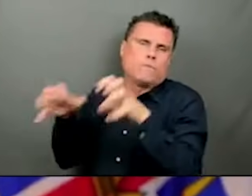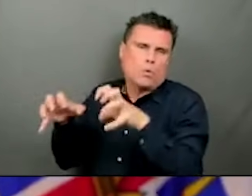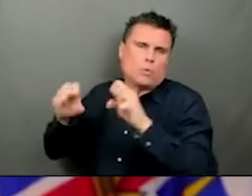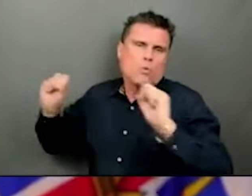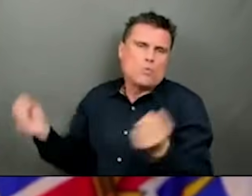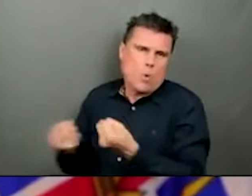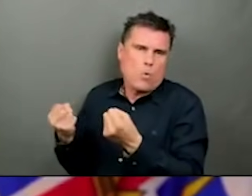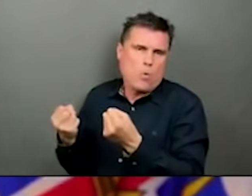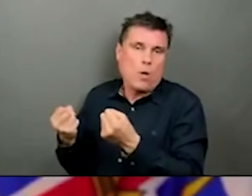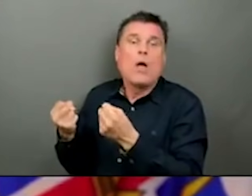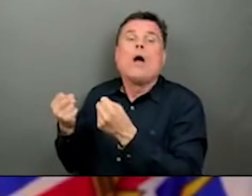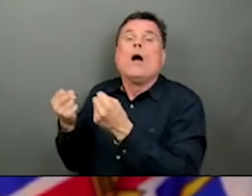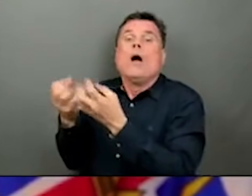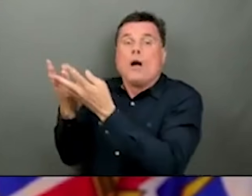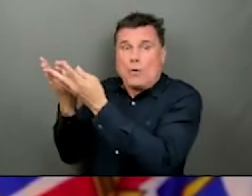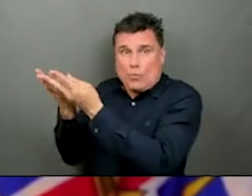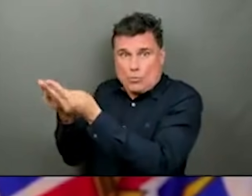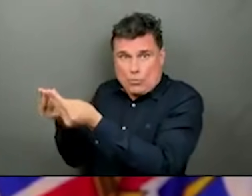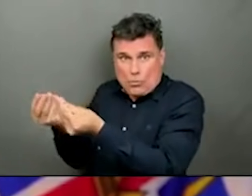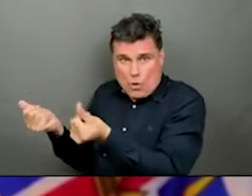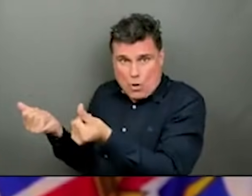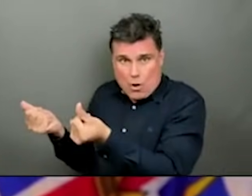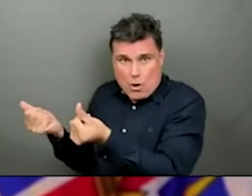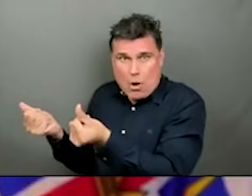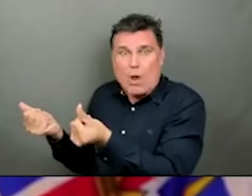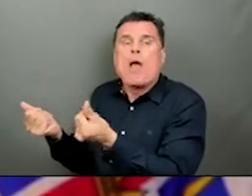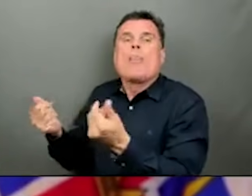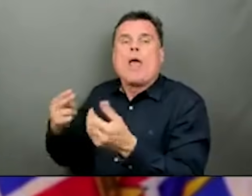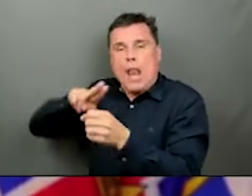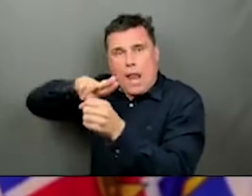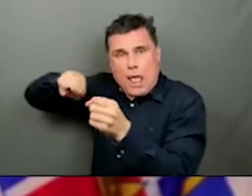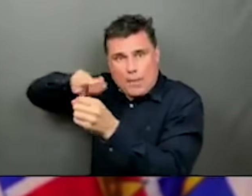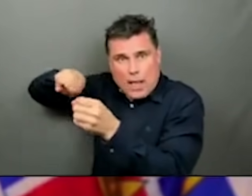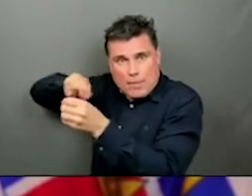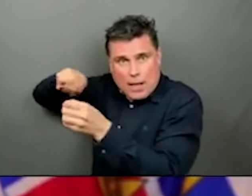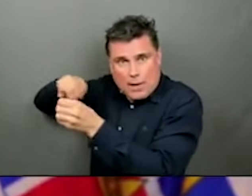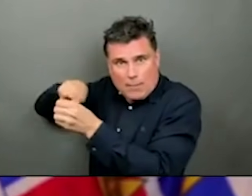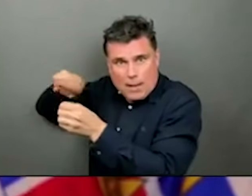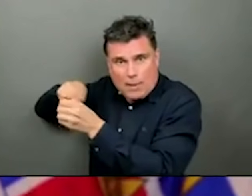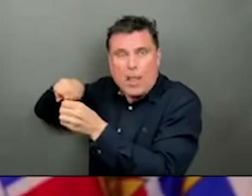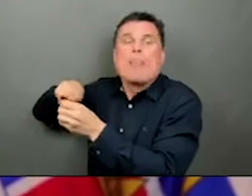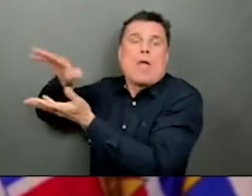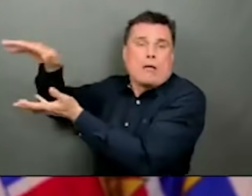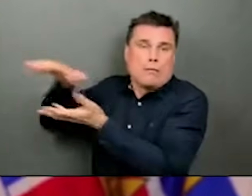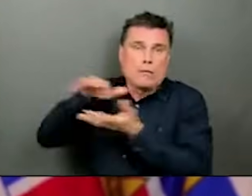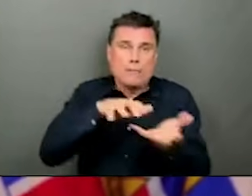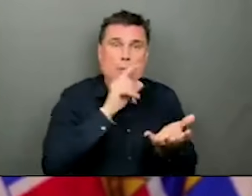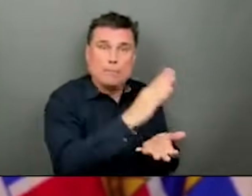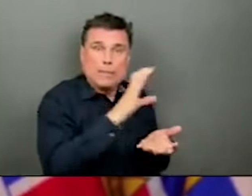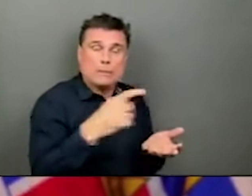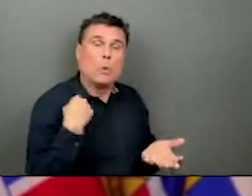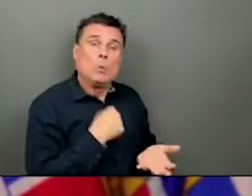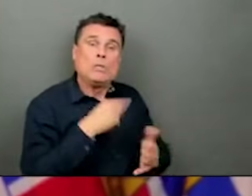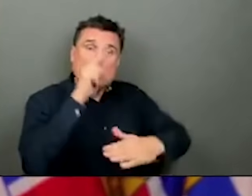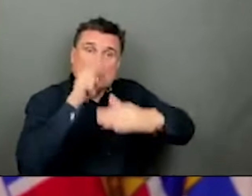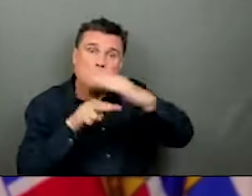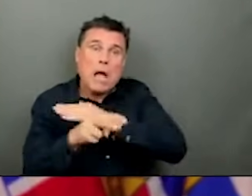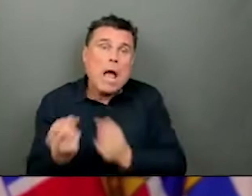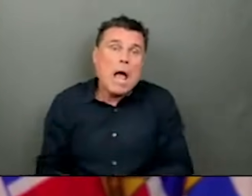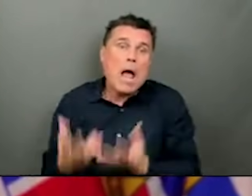should expect to receive it next week. So we don't have dates yet, but we are looking at hopefully sometime next